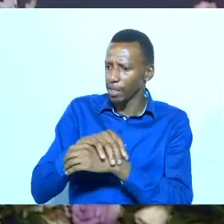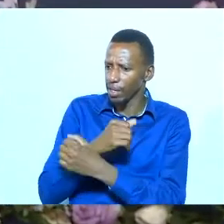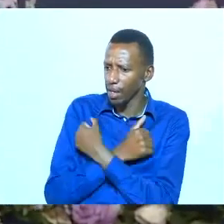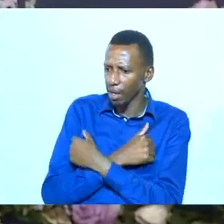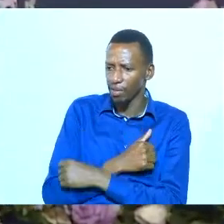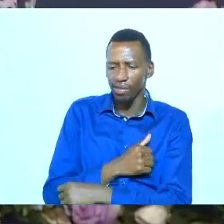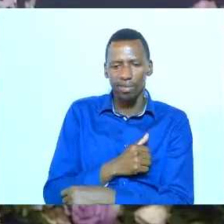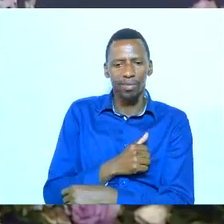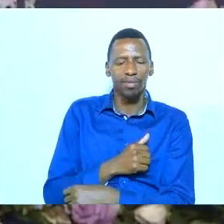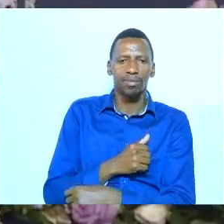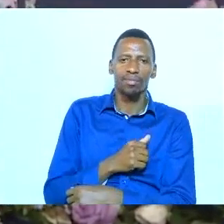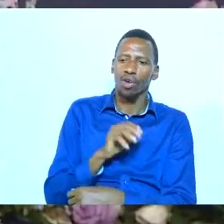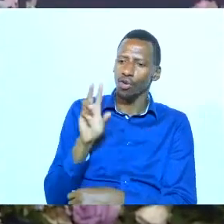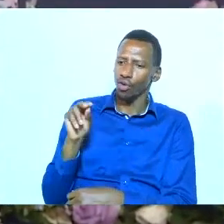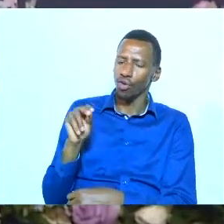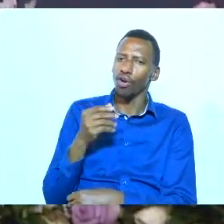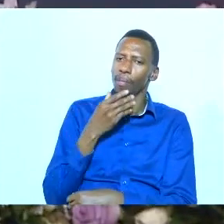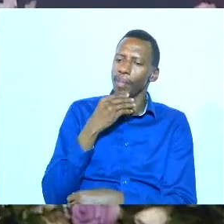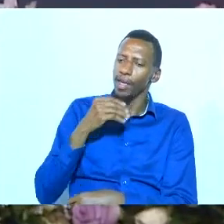need love.